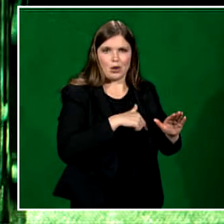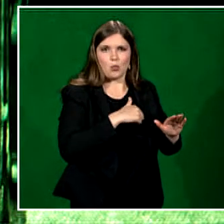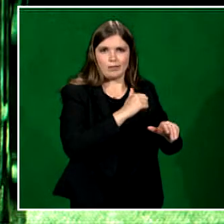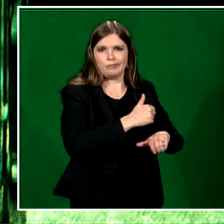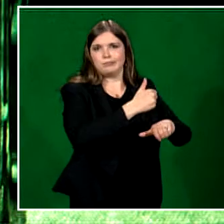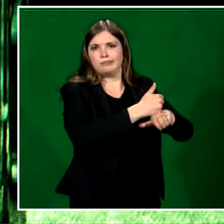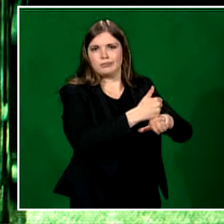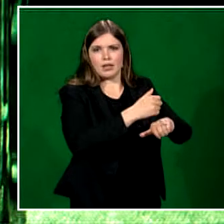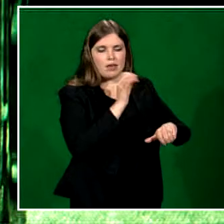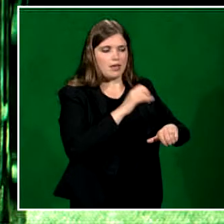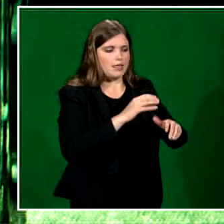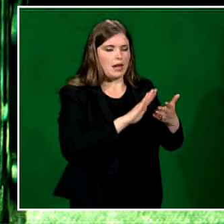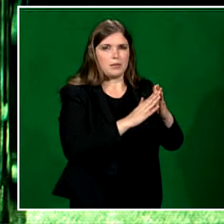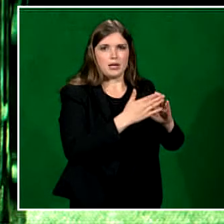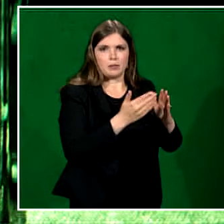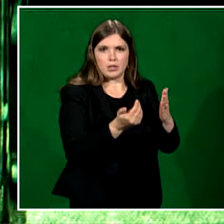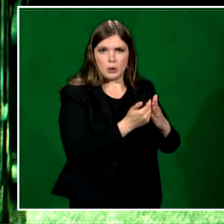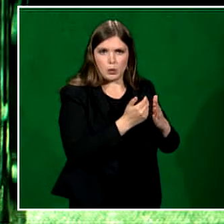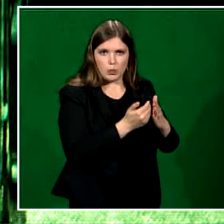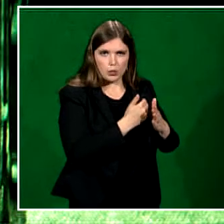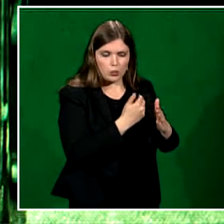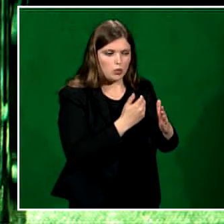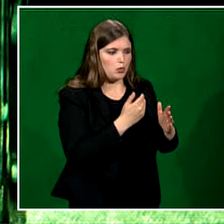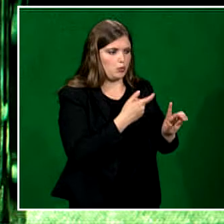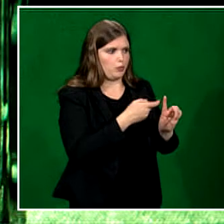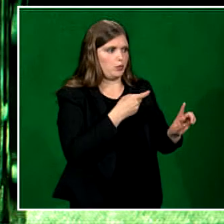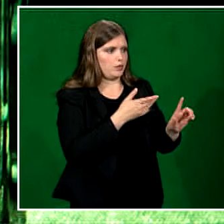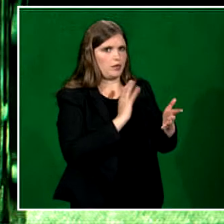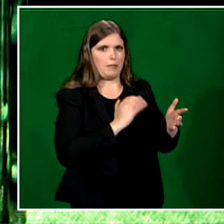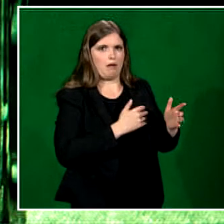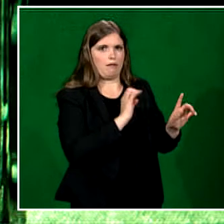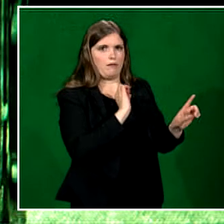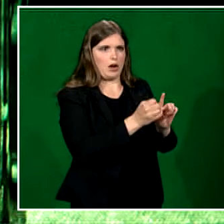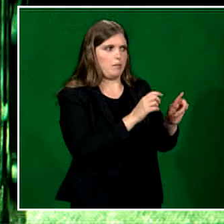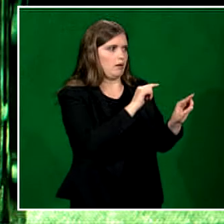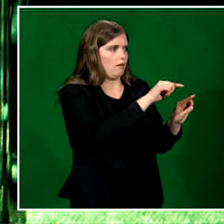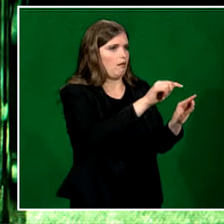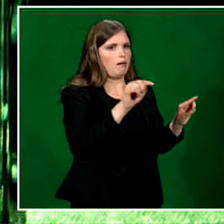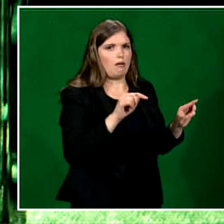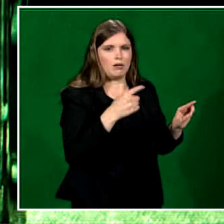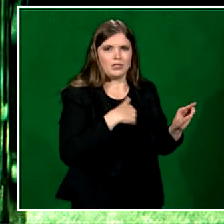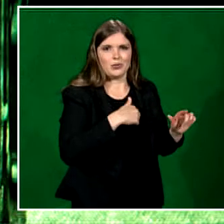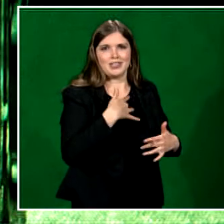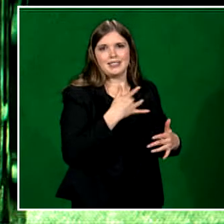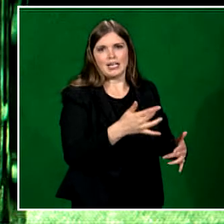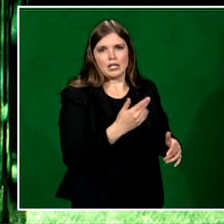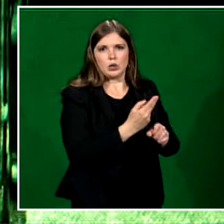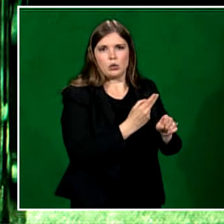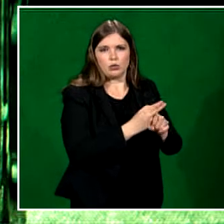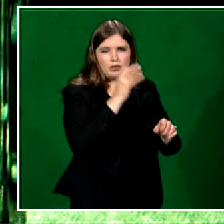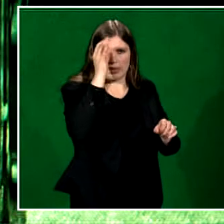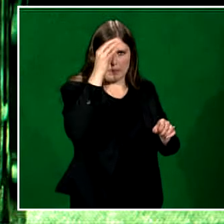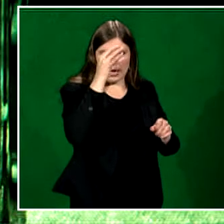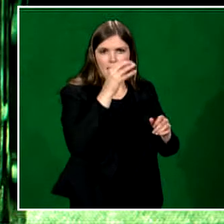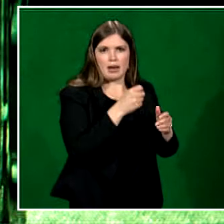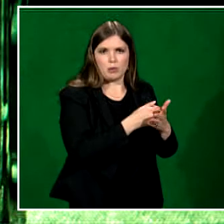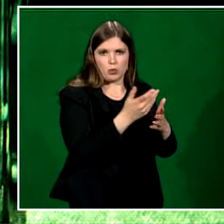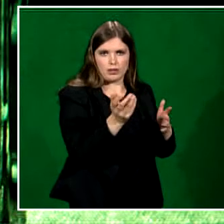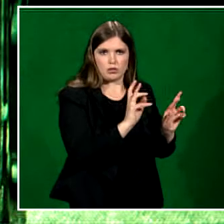And this becomes a nuisance in the environment. That is why we intend to use the pineapple waste to prepare our